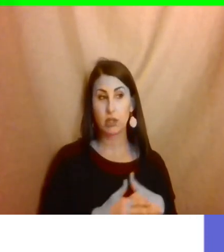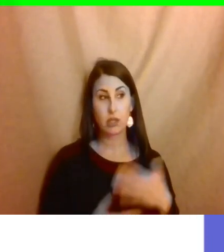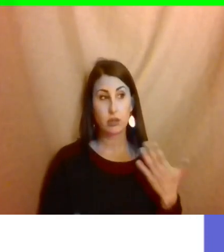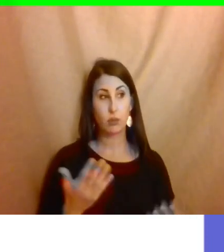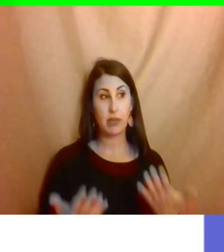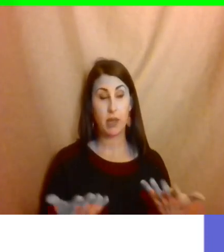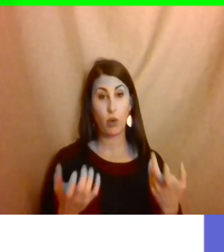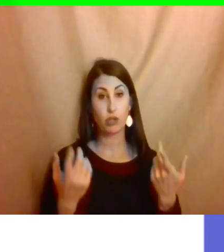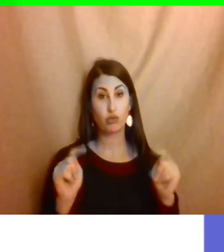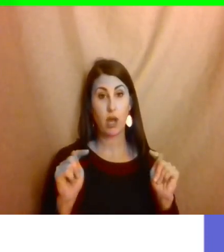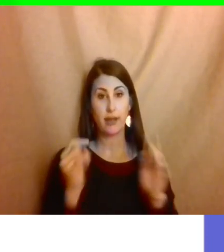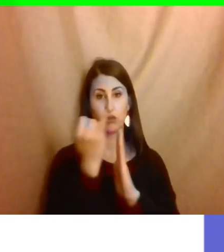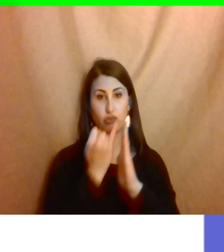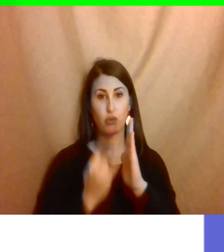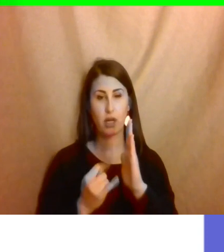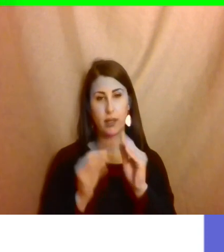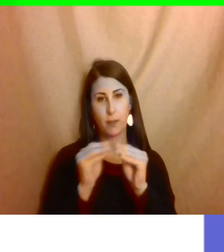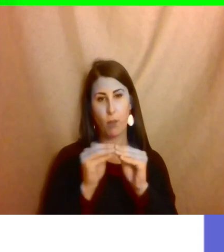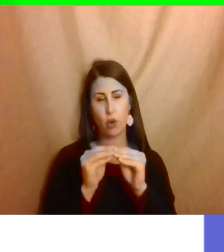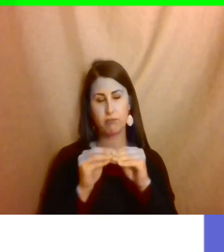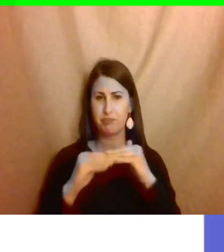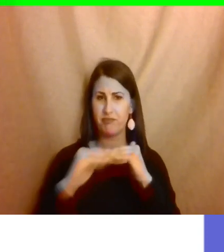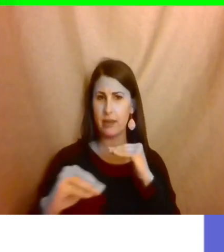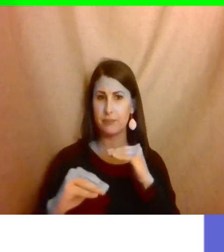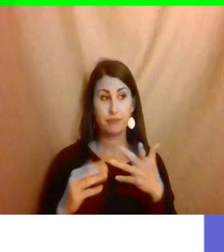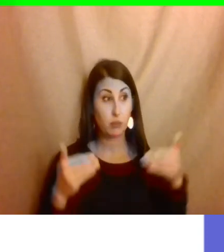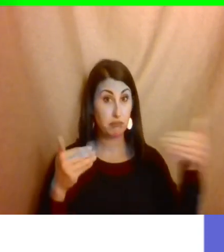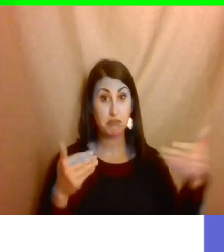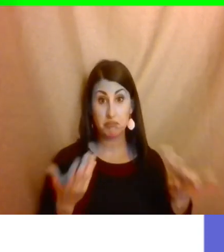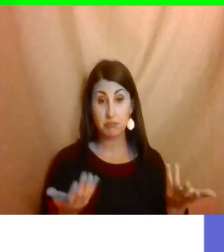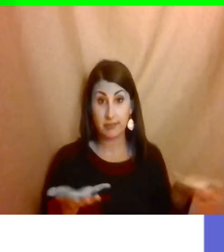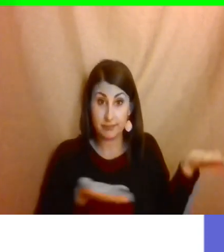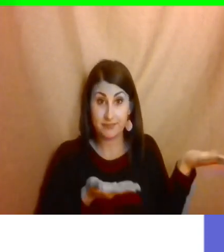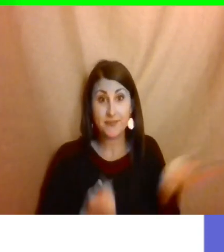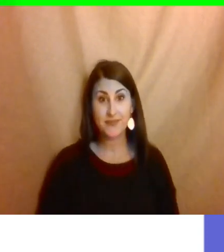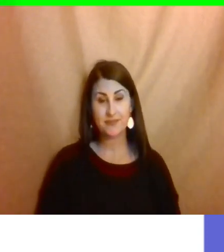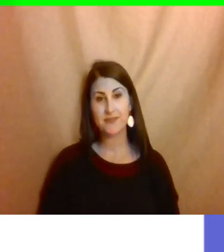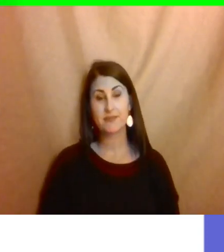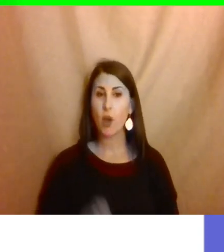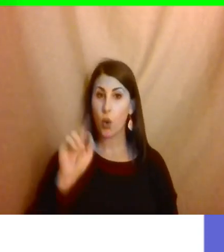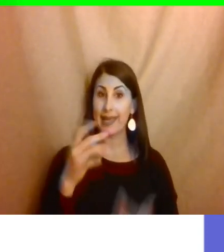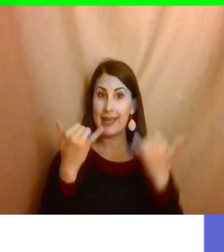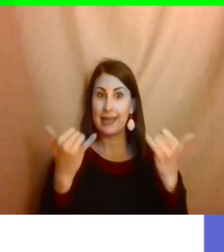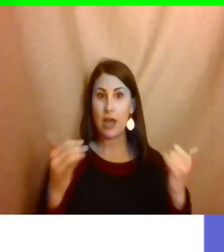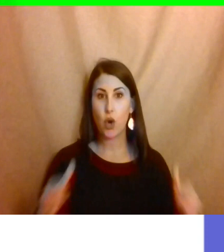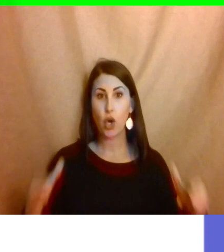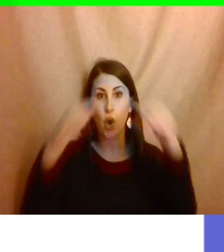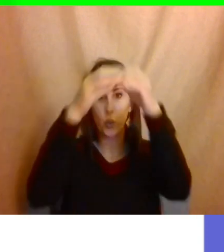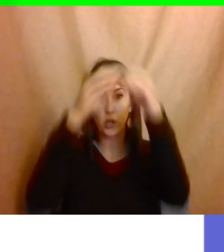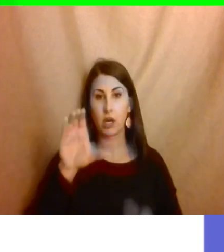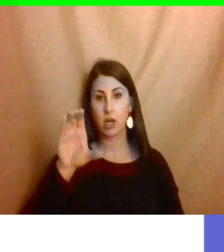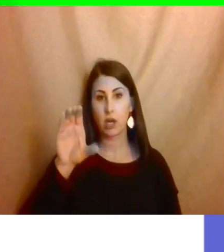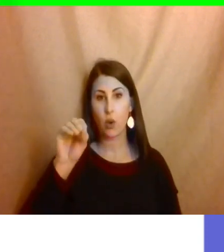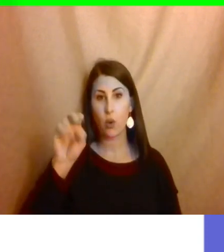where it's a little more flatter? There you go. Yeah. All right, now cone. Pretty easy. Circle